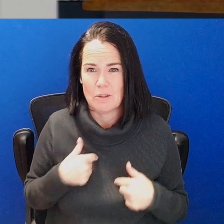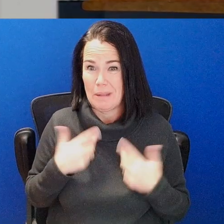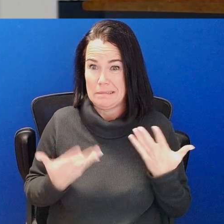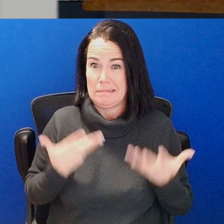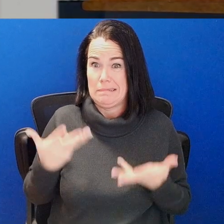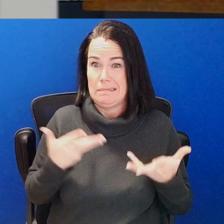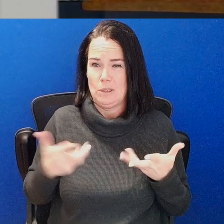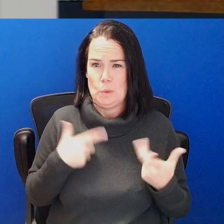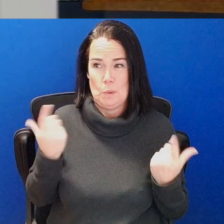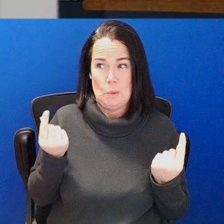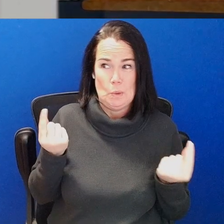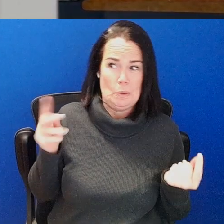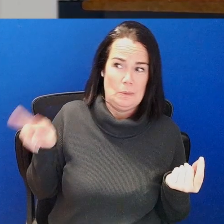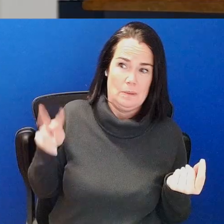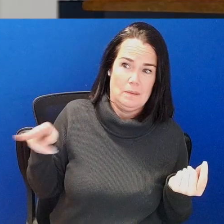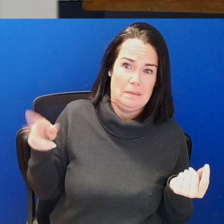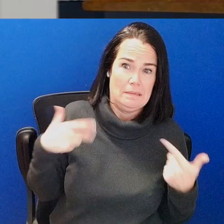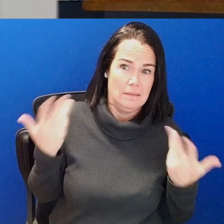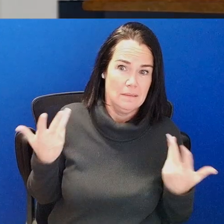don't know what to do with that, really.